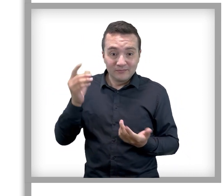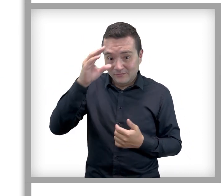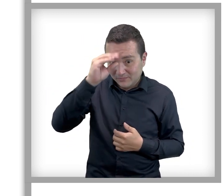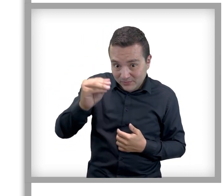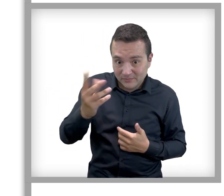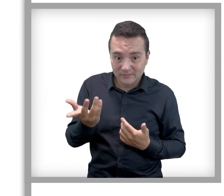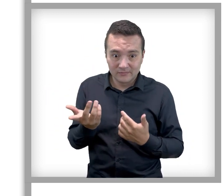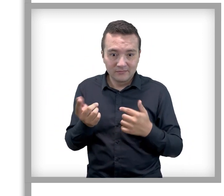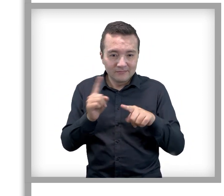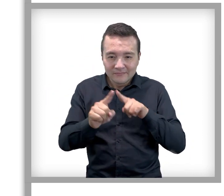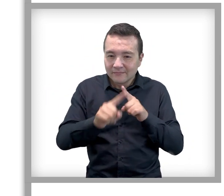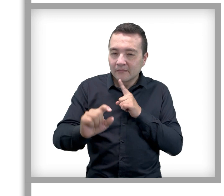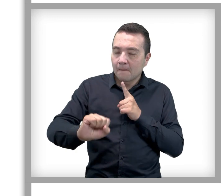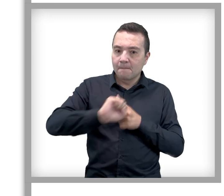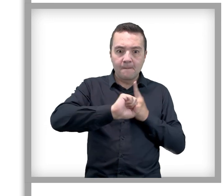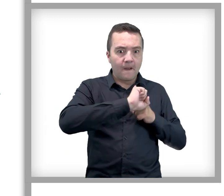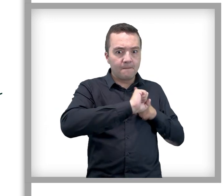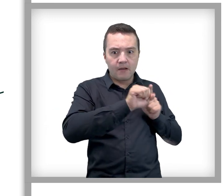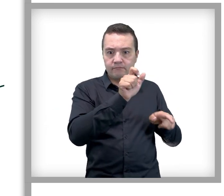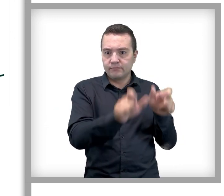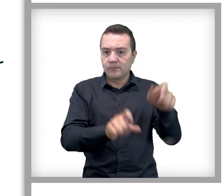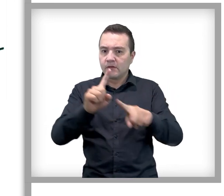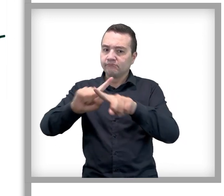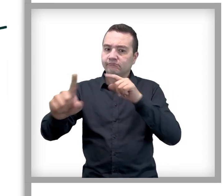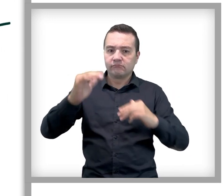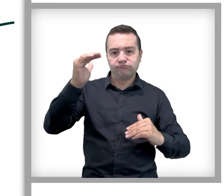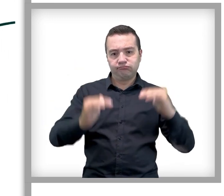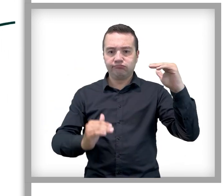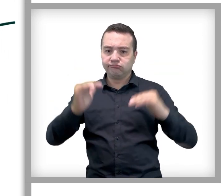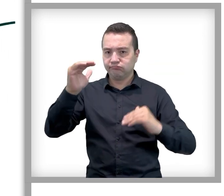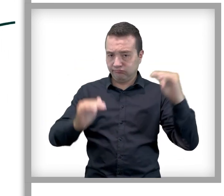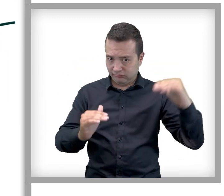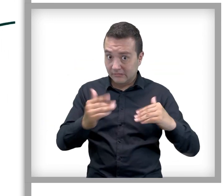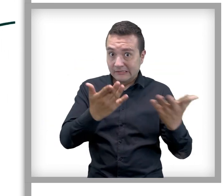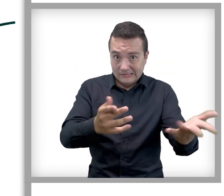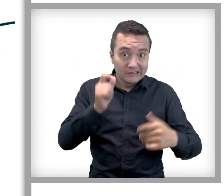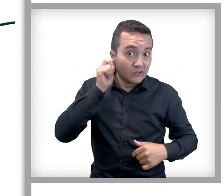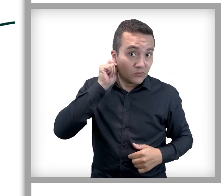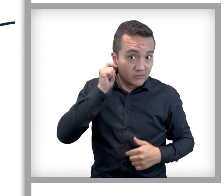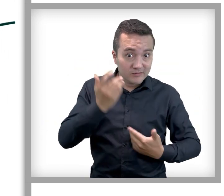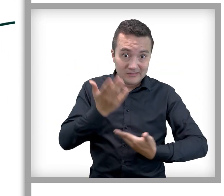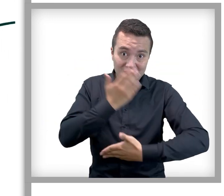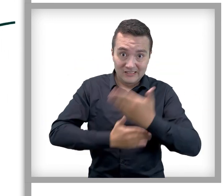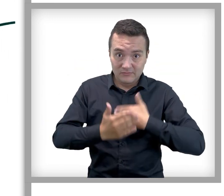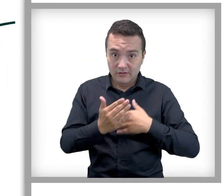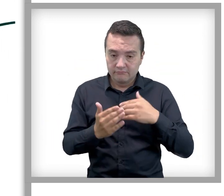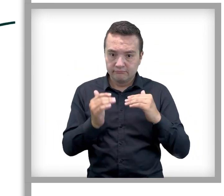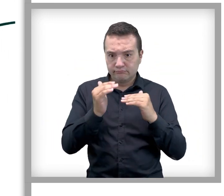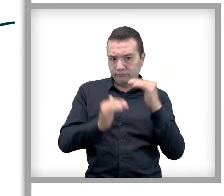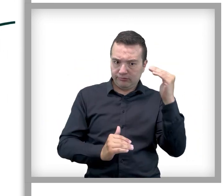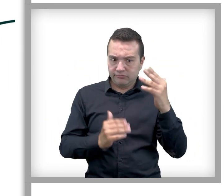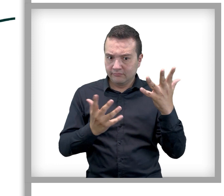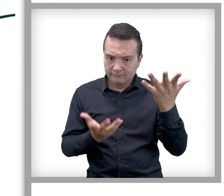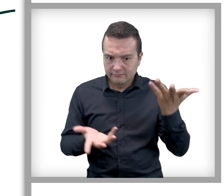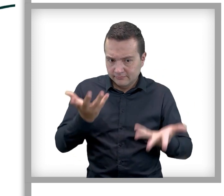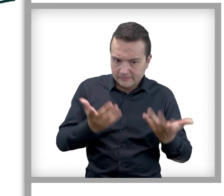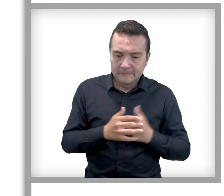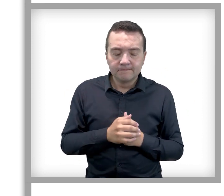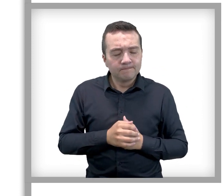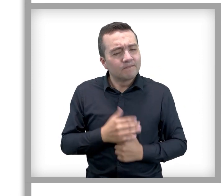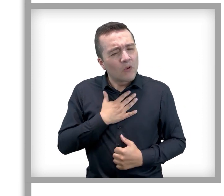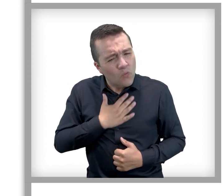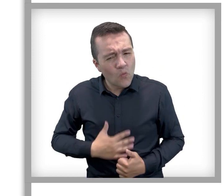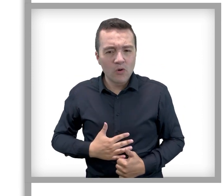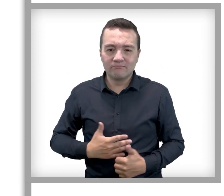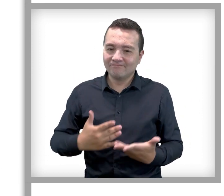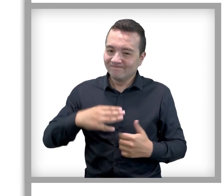the diversity of accessibility research. We want Medellín to be an inclusive and accessible city. To achieve this,